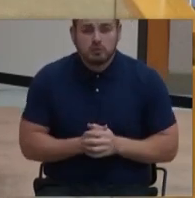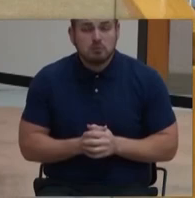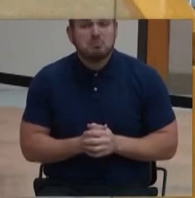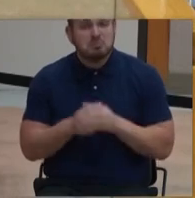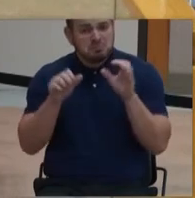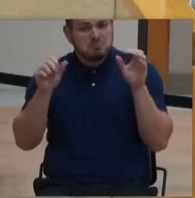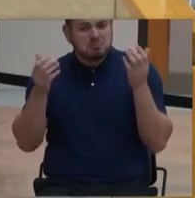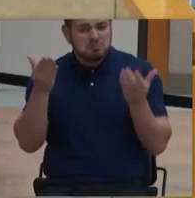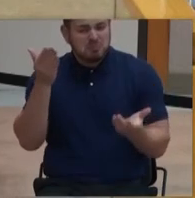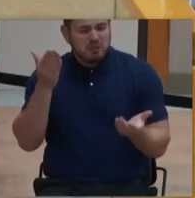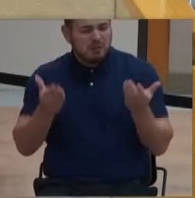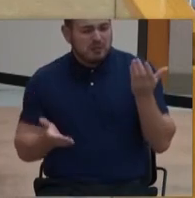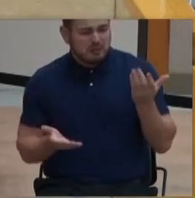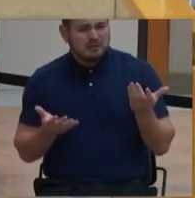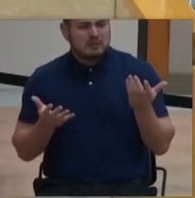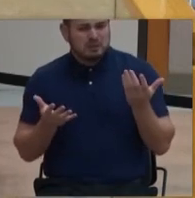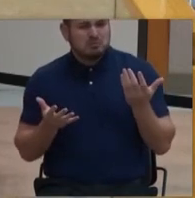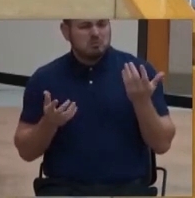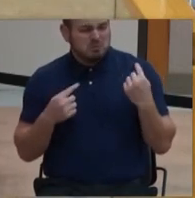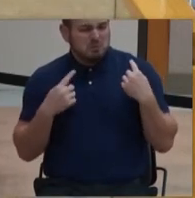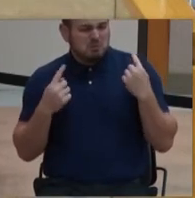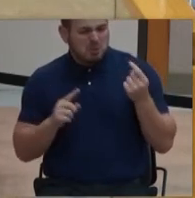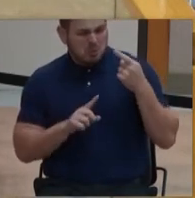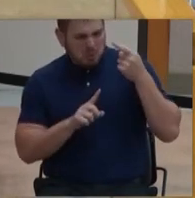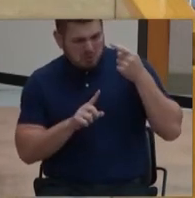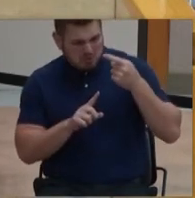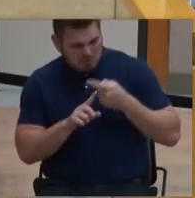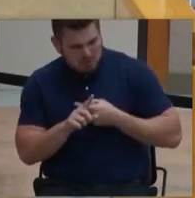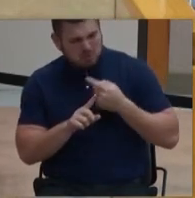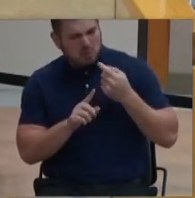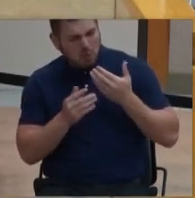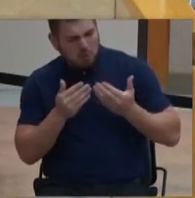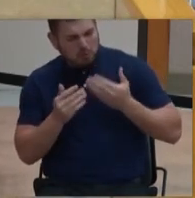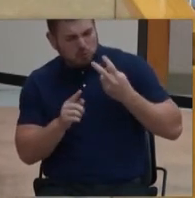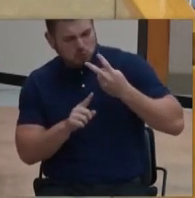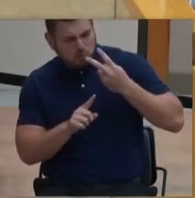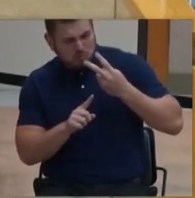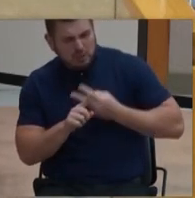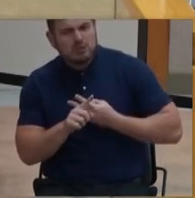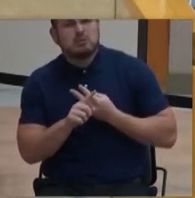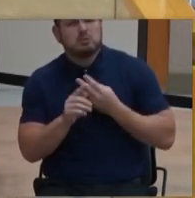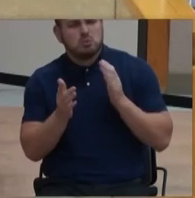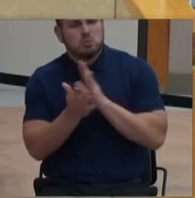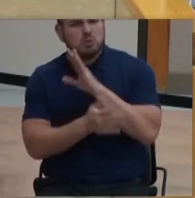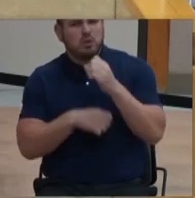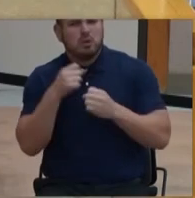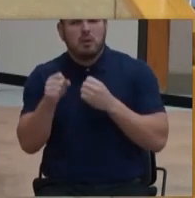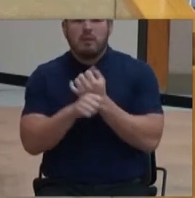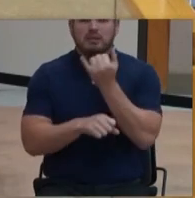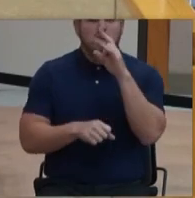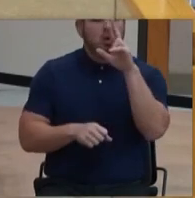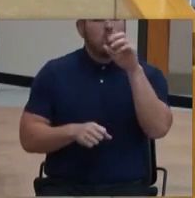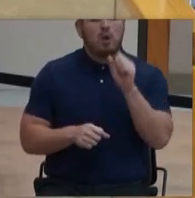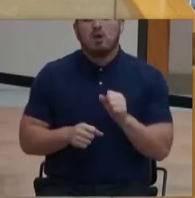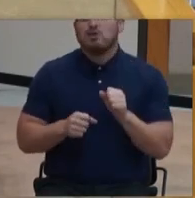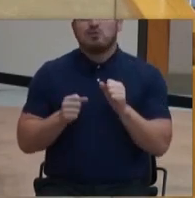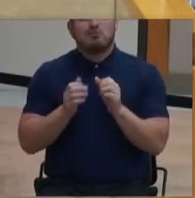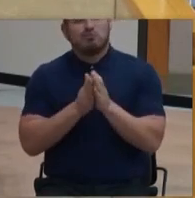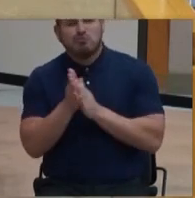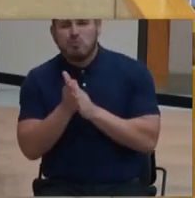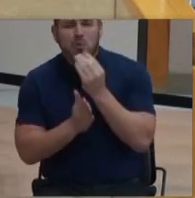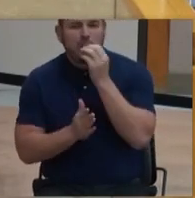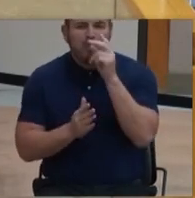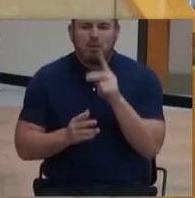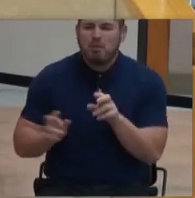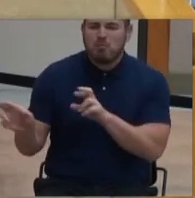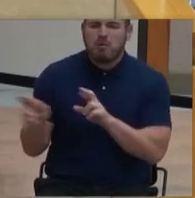over a month into this new school year, but the Jaguars at Segerstrom are just warming up and are prepared for the best school year yet. I